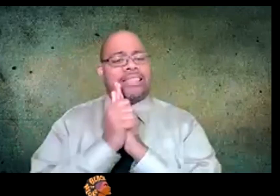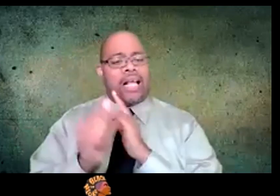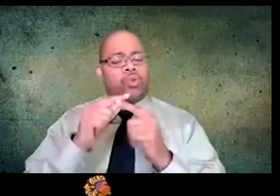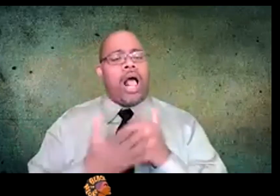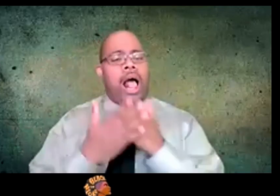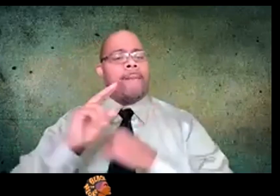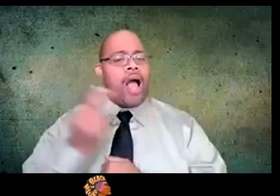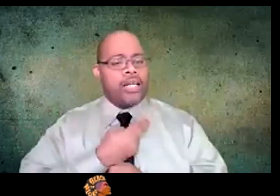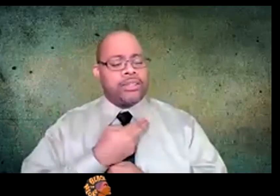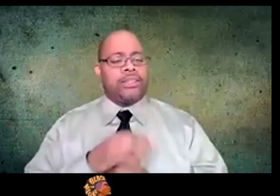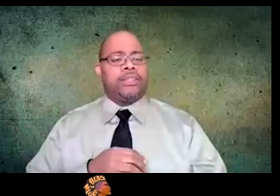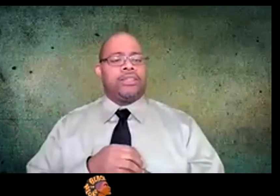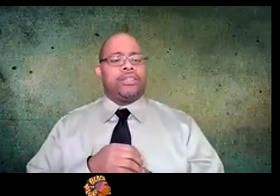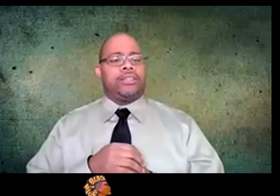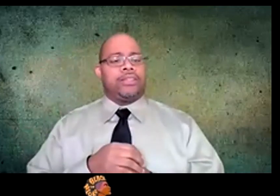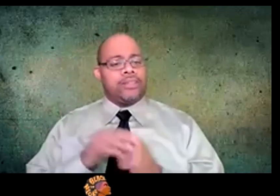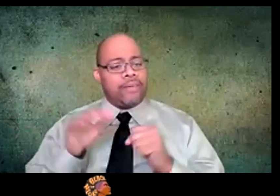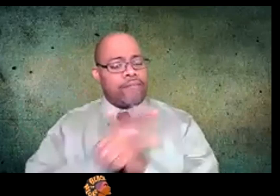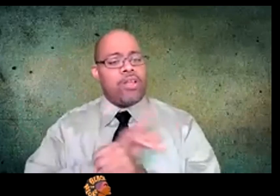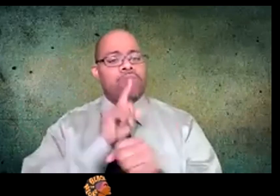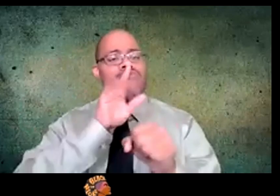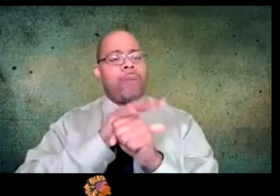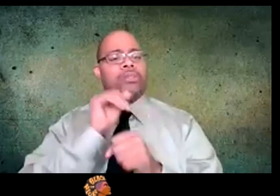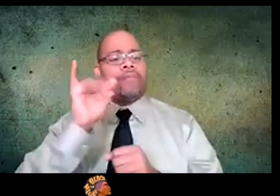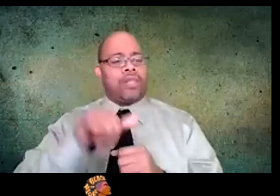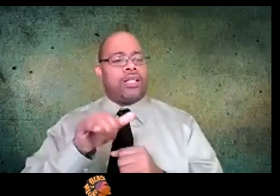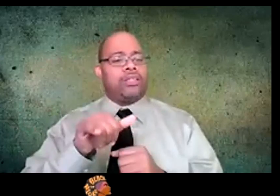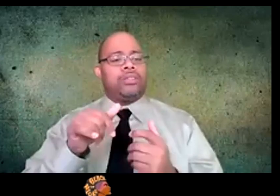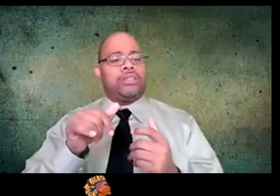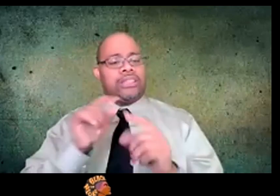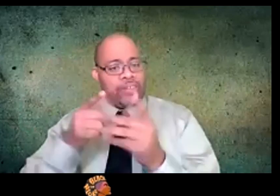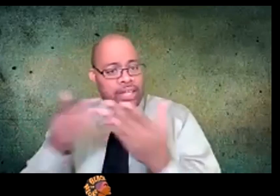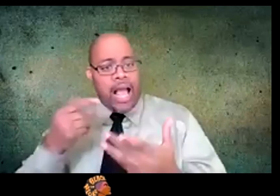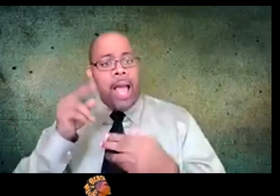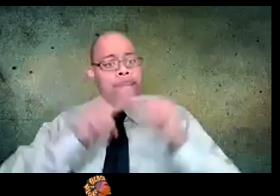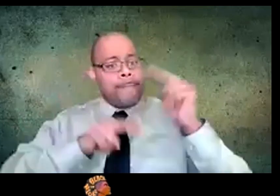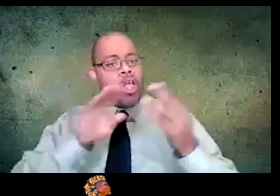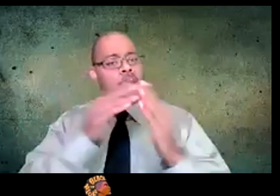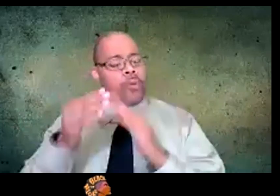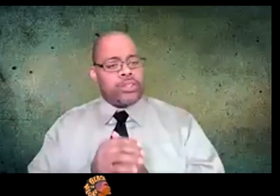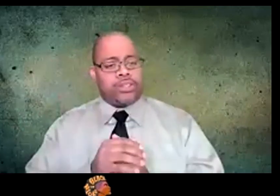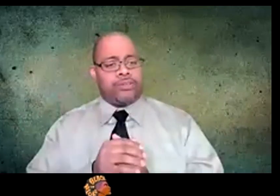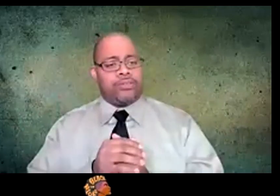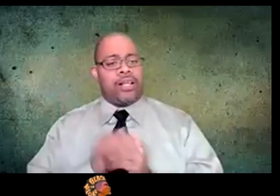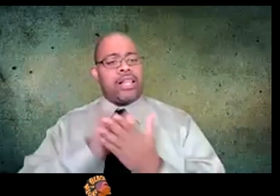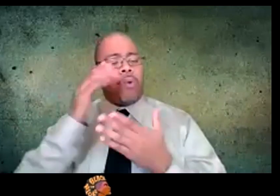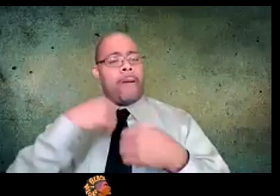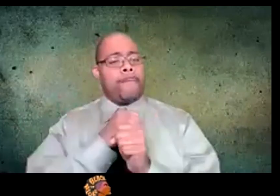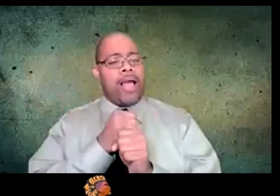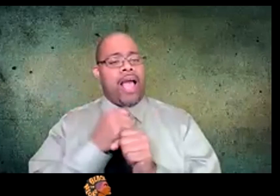us fulfill the promise of these molecules, and to build a community that will